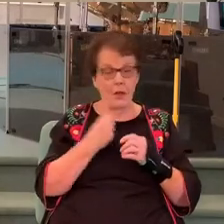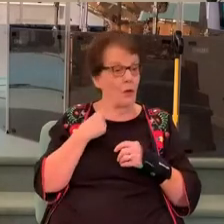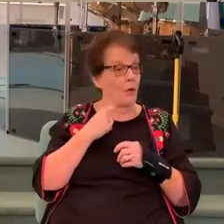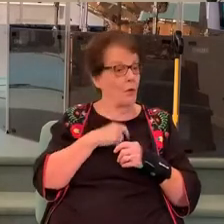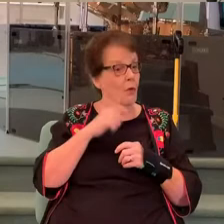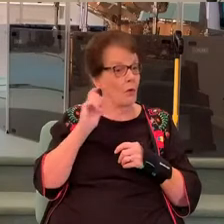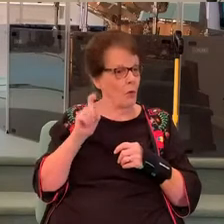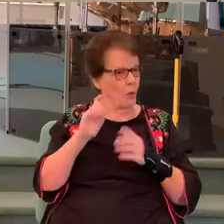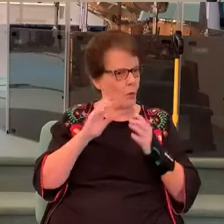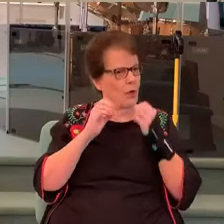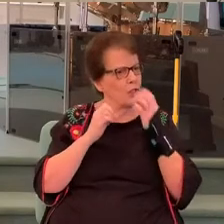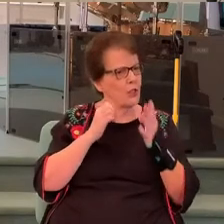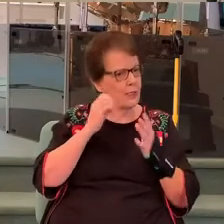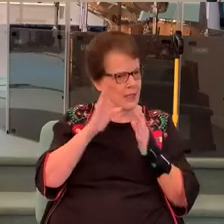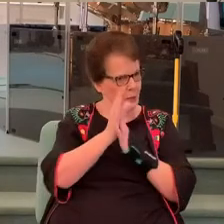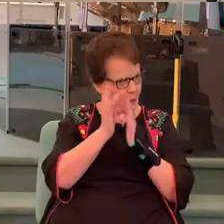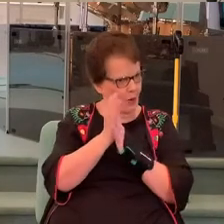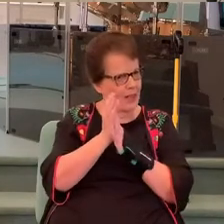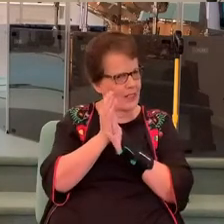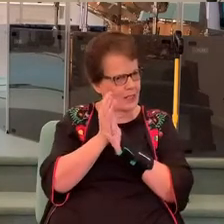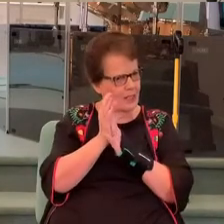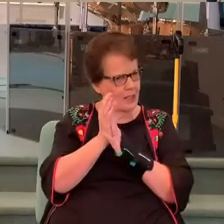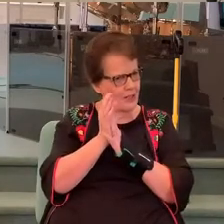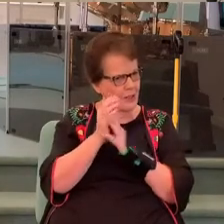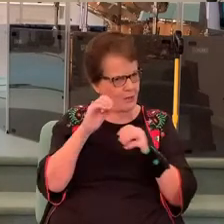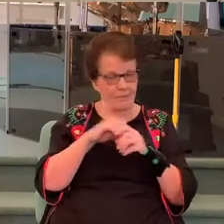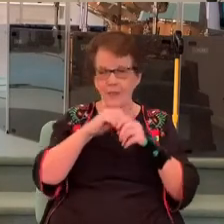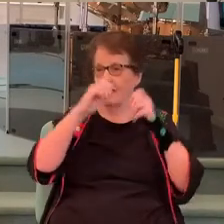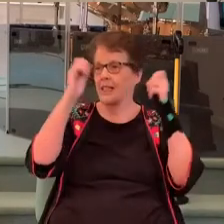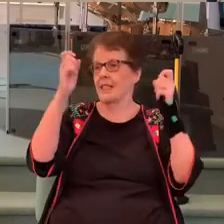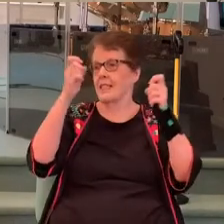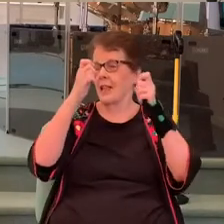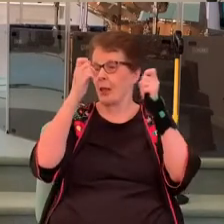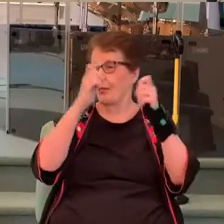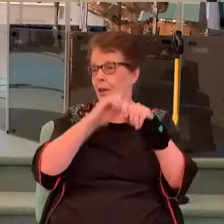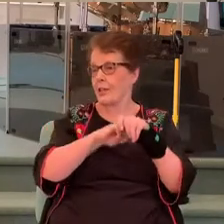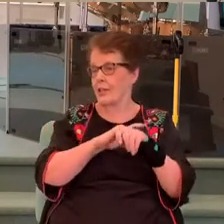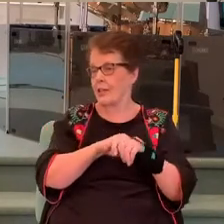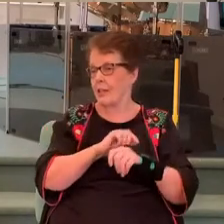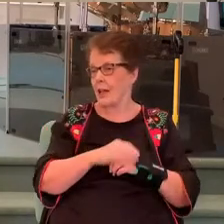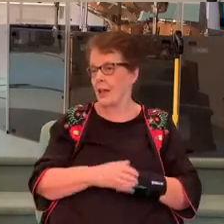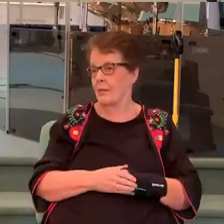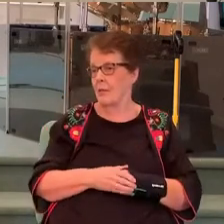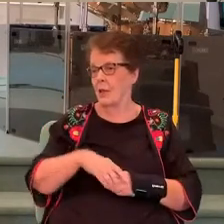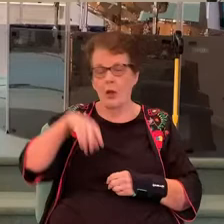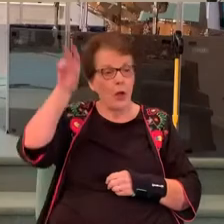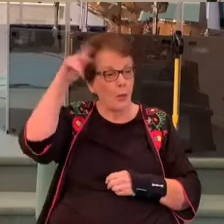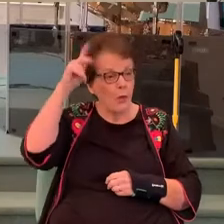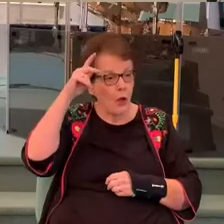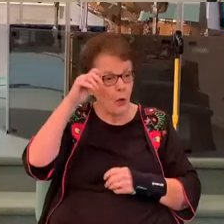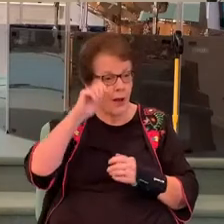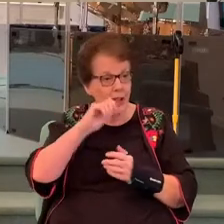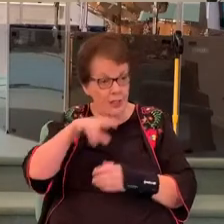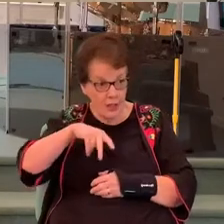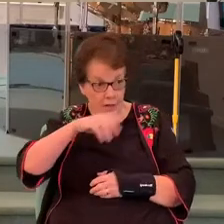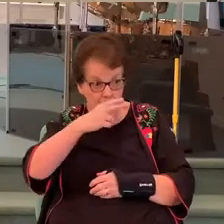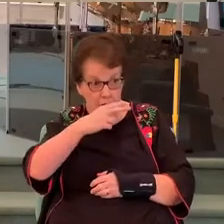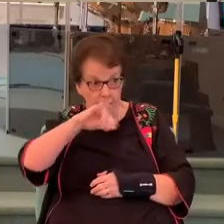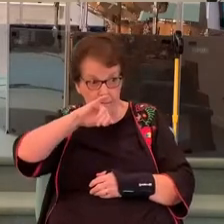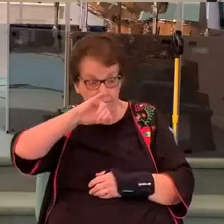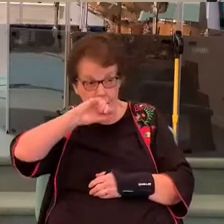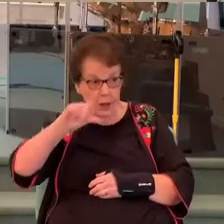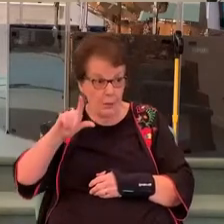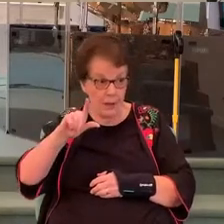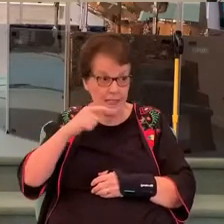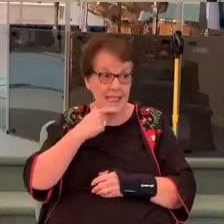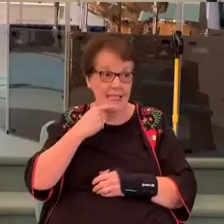Lord. Every season, every circumstance. Paul writes to the Philippian church, "Rejoice in the Lord